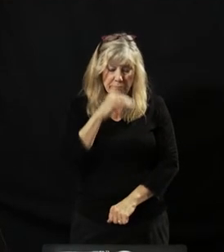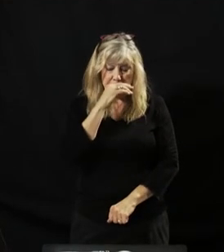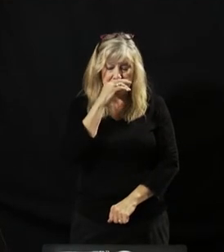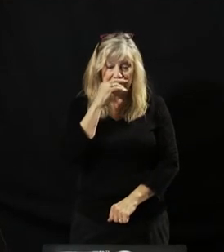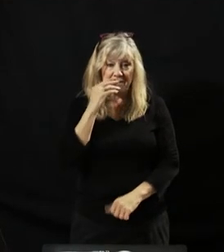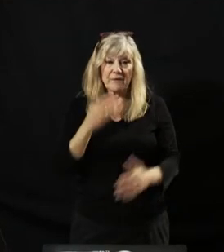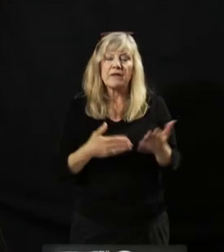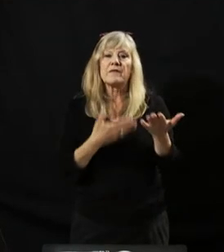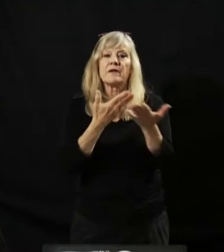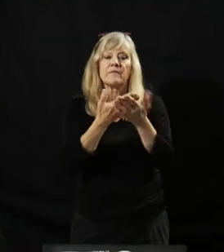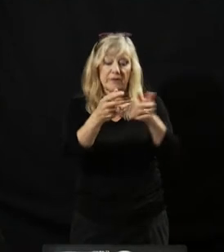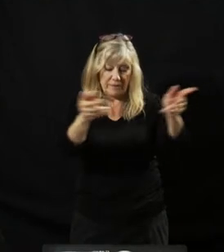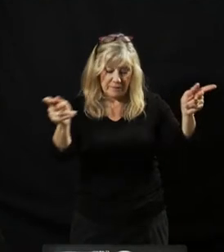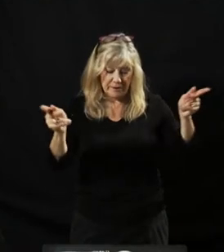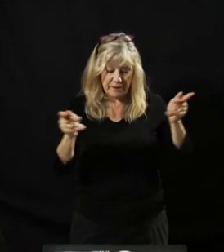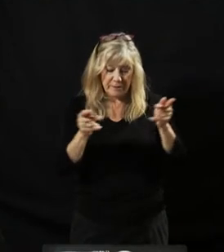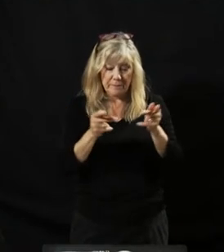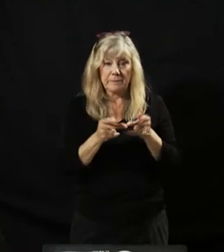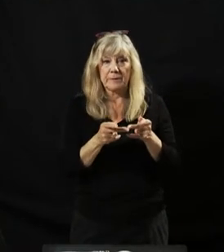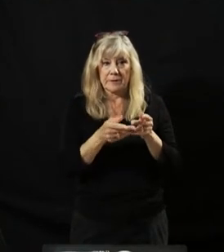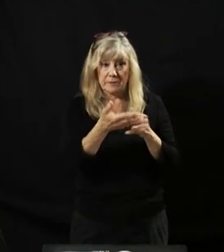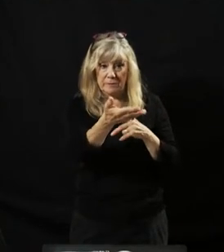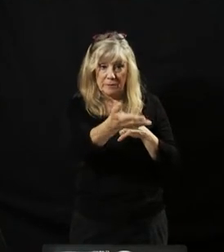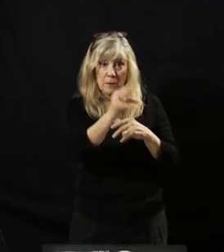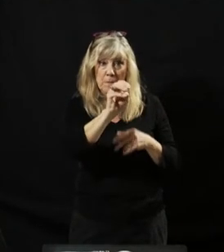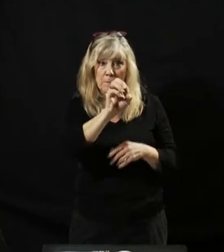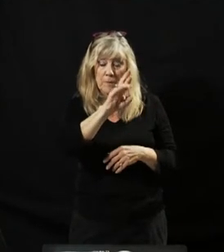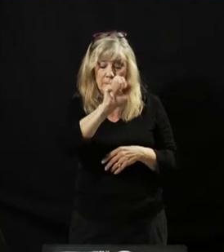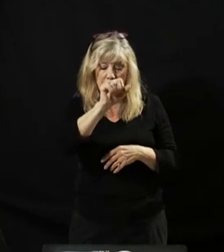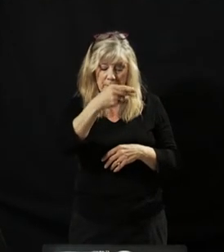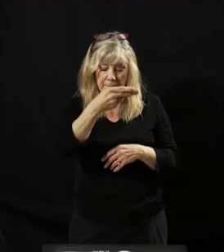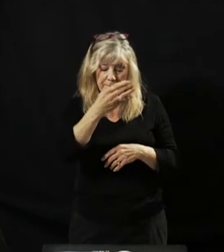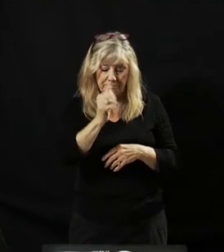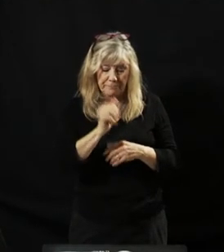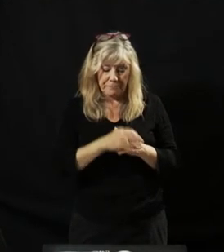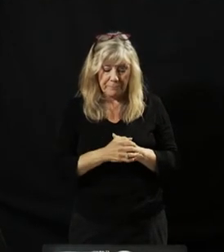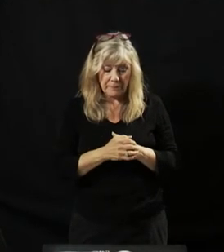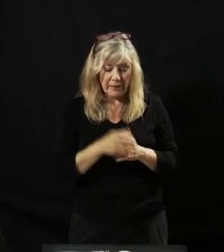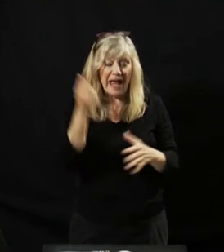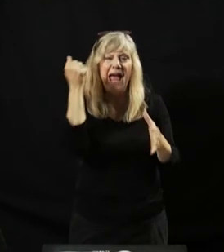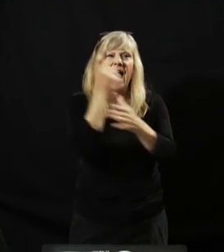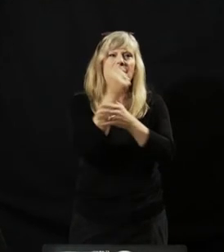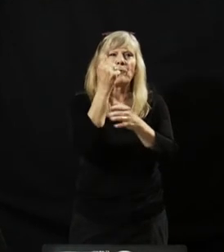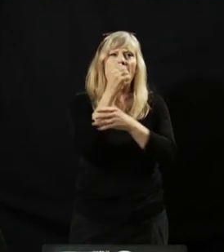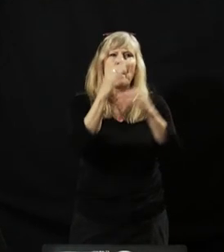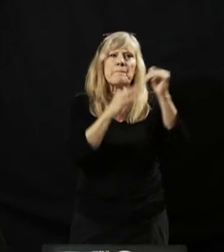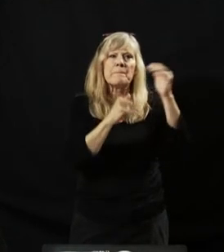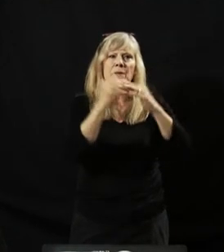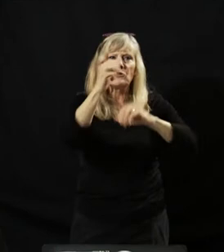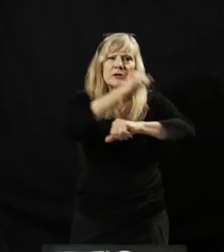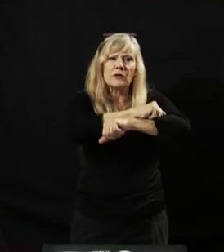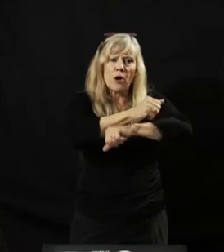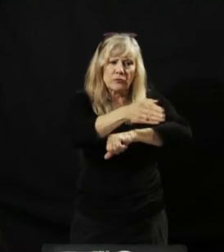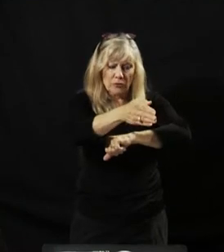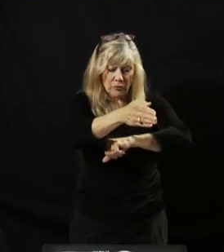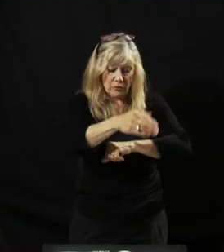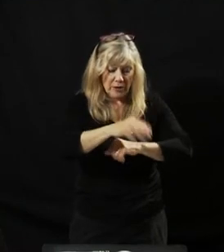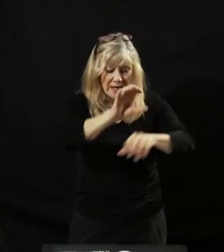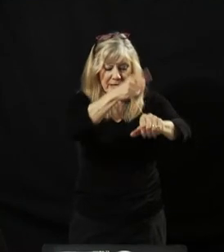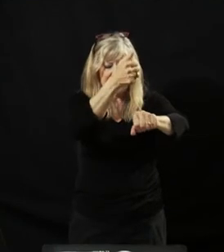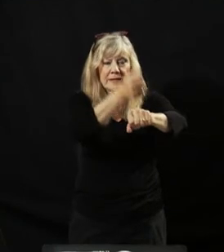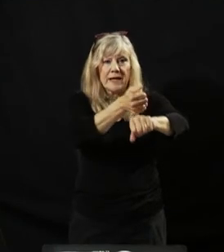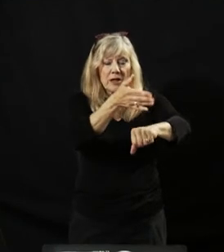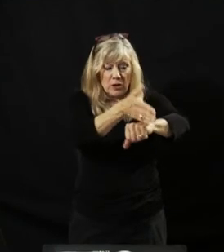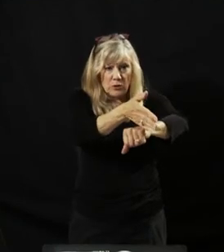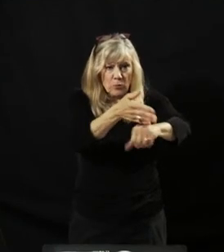When they came to the place of which God had told him, Abraham built an altar there and arranged the